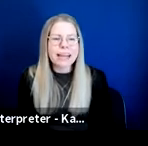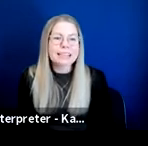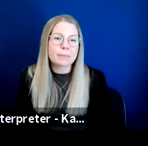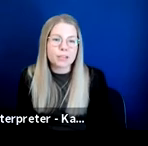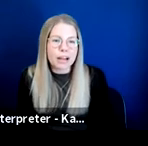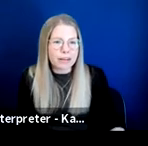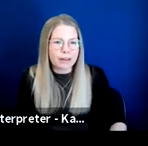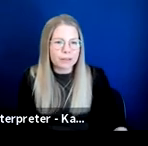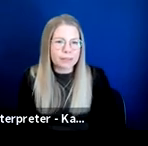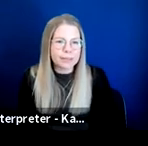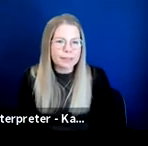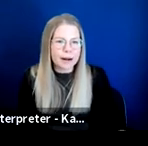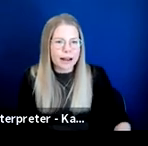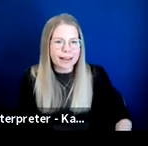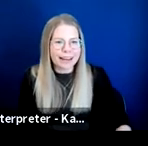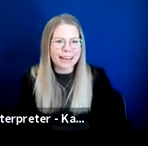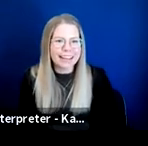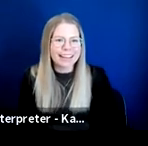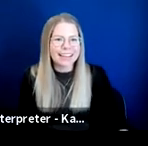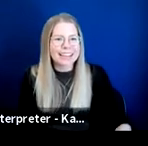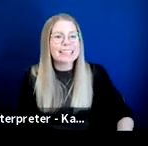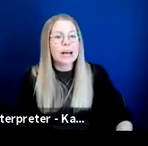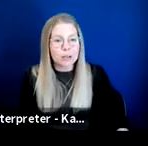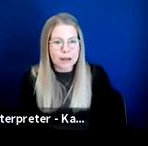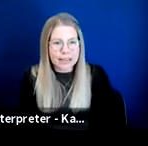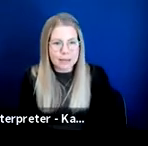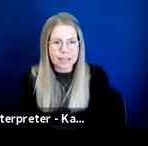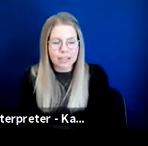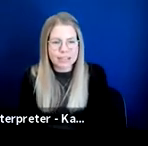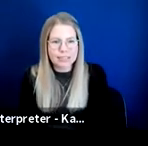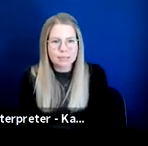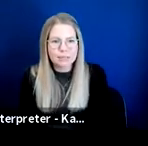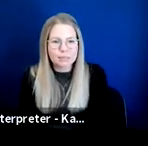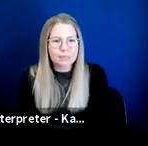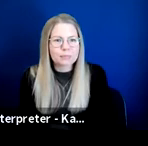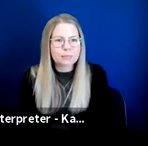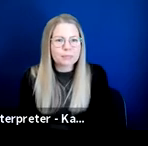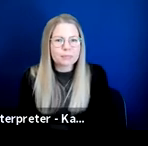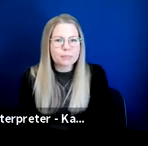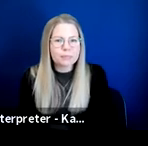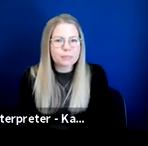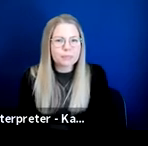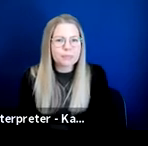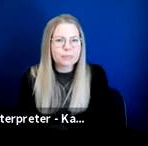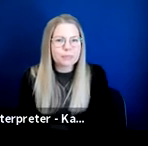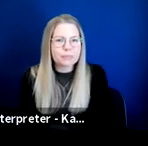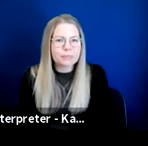So I can't type in the chat right now for some reason, but I can tell you my email address.